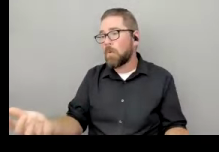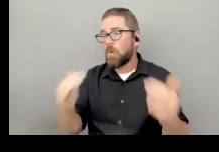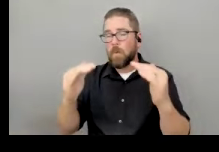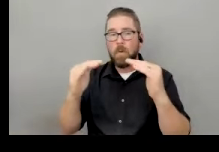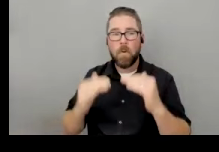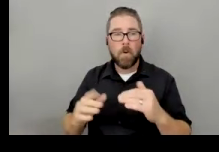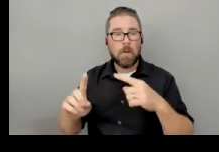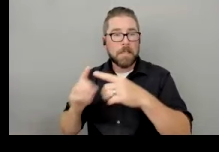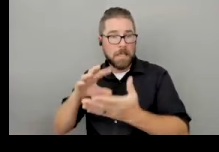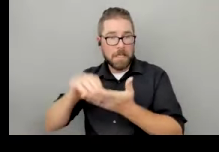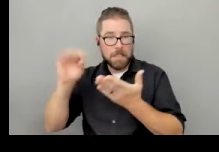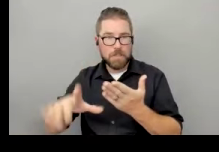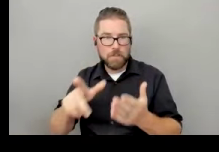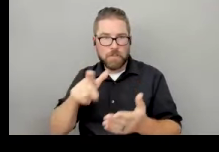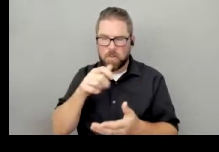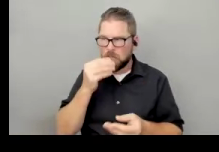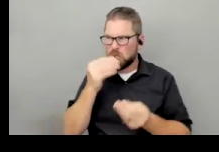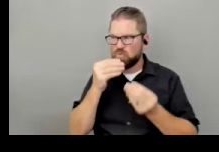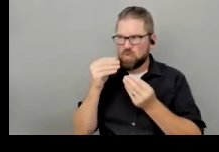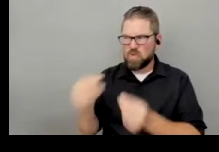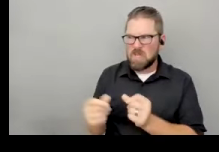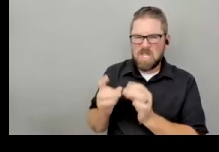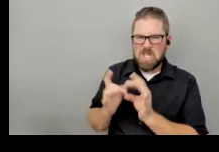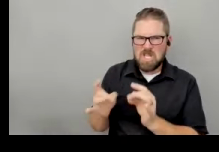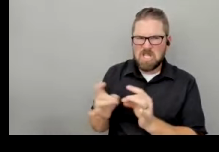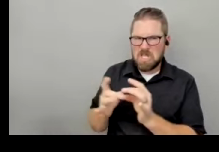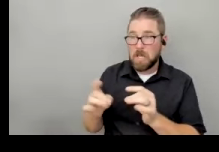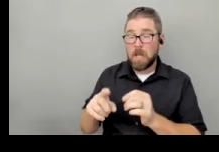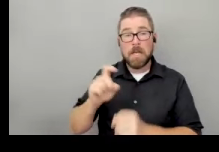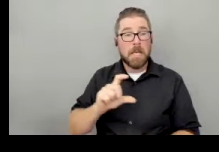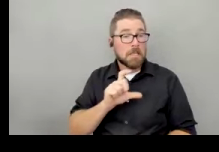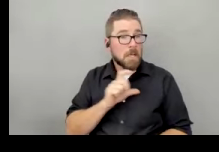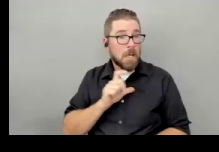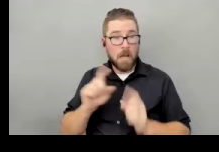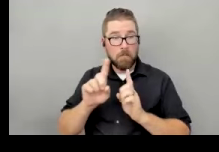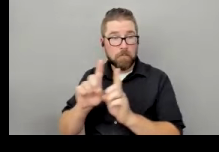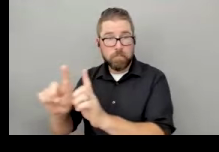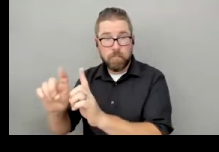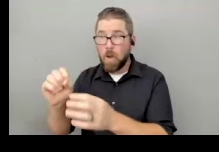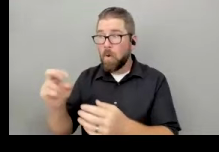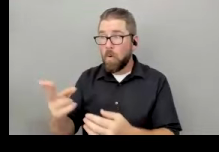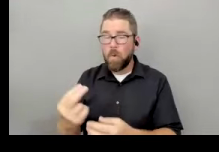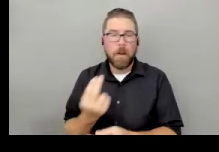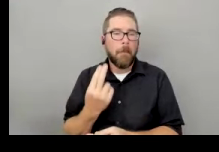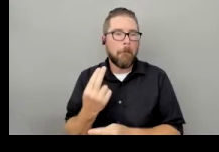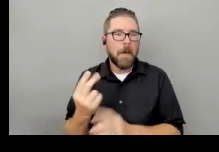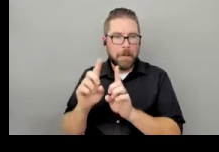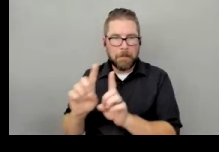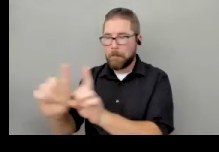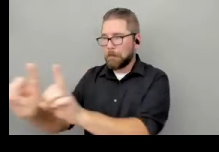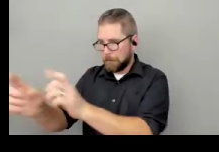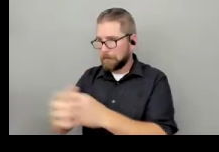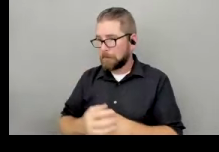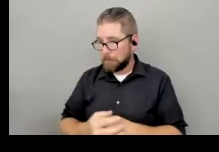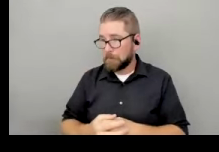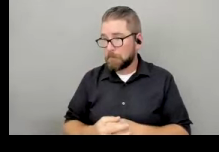escort, or at least a buddy to walk them to their car. Supportive measures are not that a complainant gets